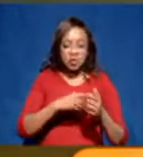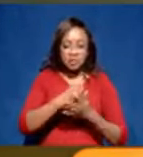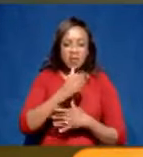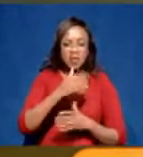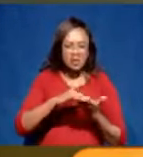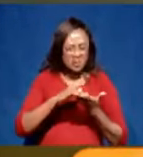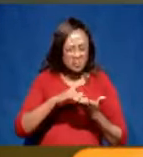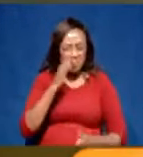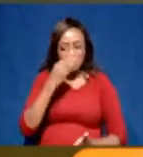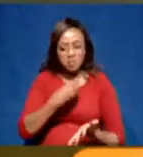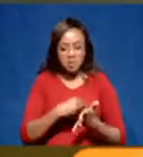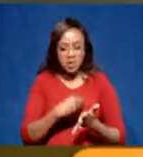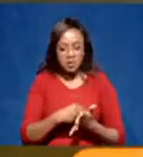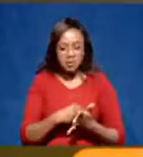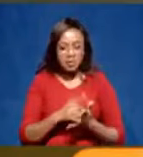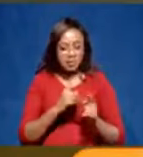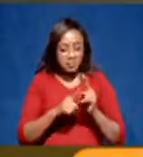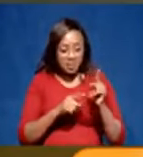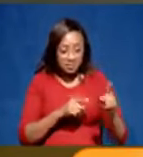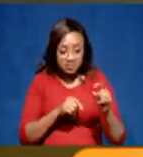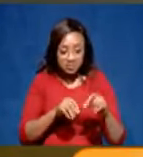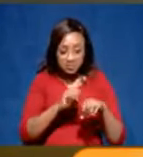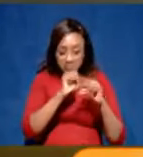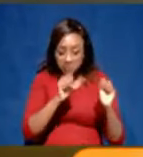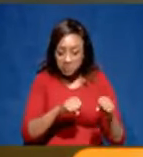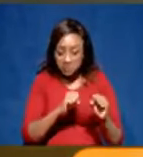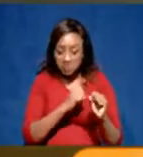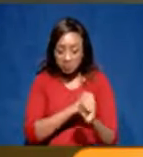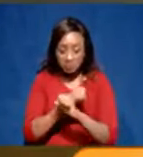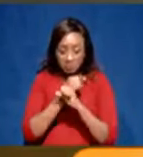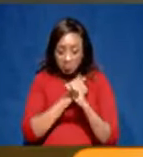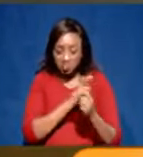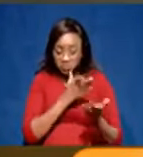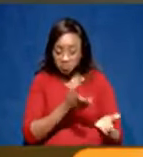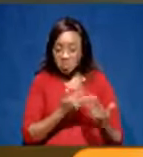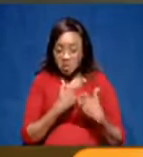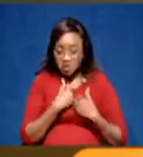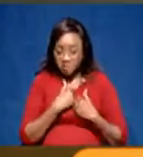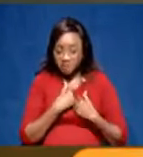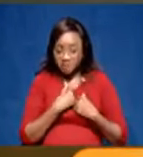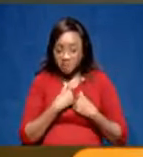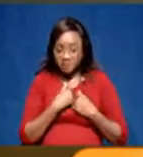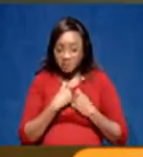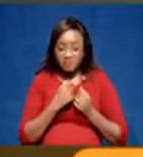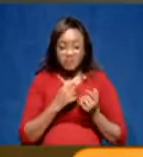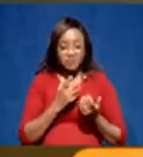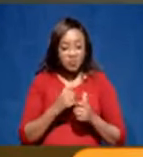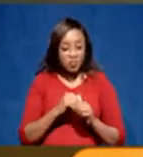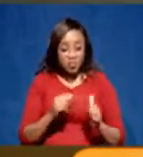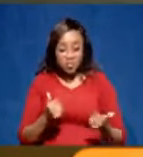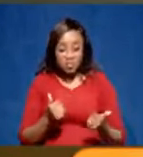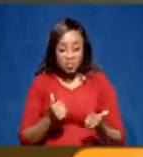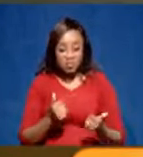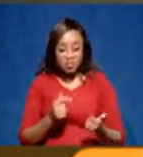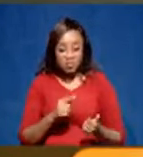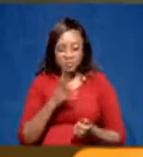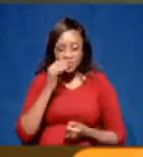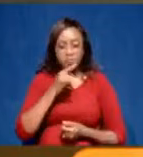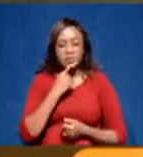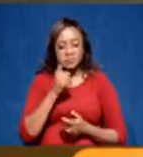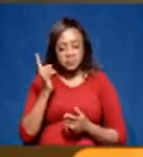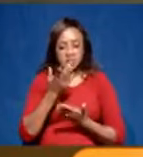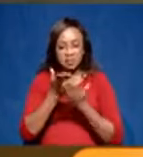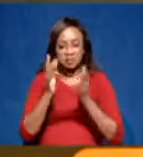amount. In what way have you safeguarded the Social Health Insurance Fund? Because now you're asking Kenyans to fork out more